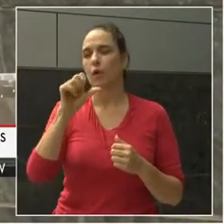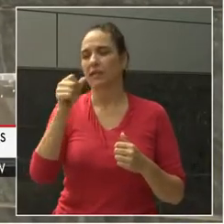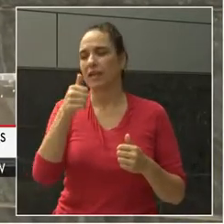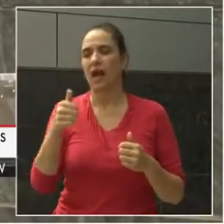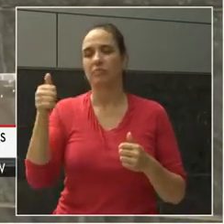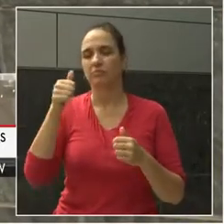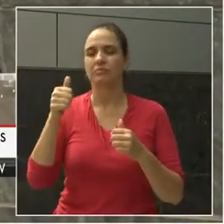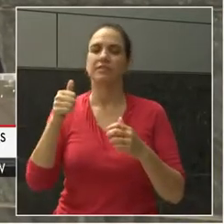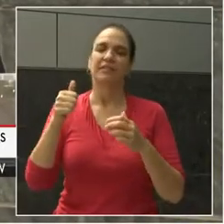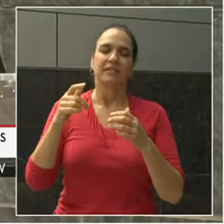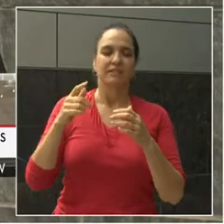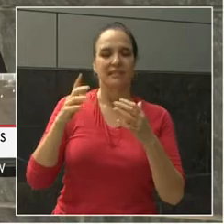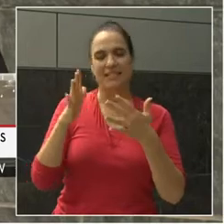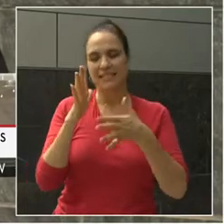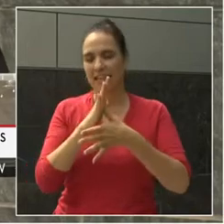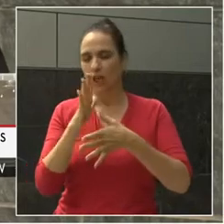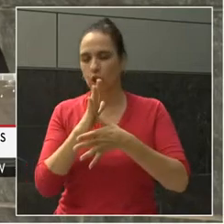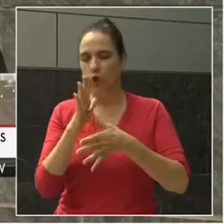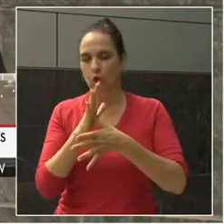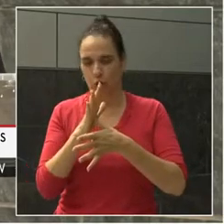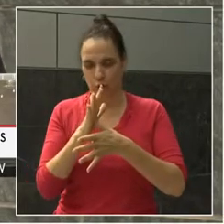am a proud resident of Ward 8.